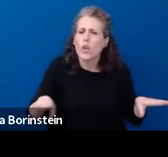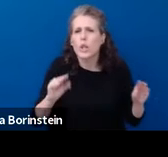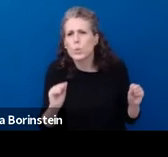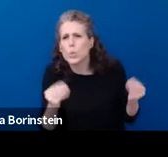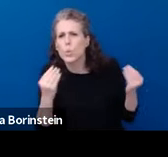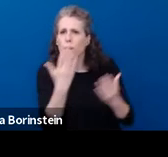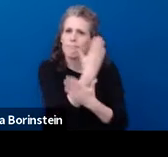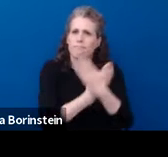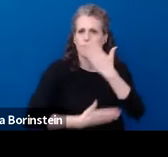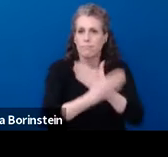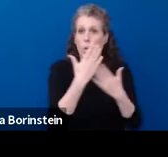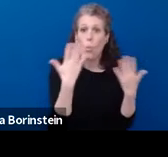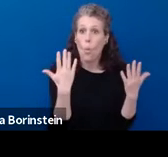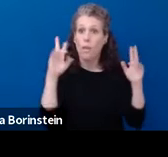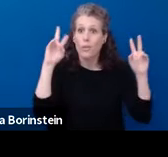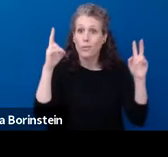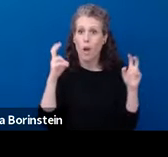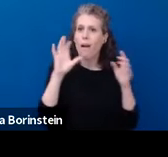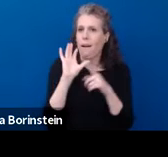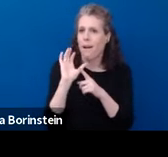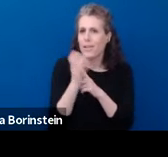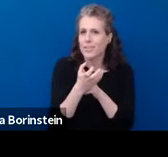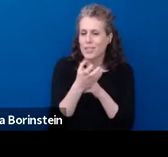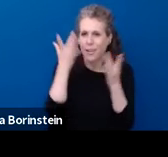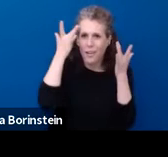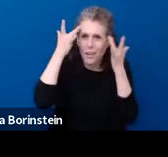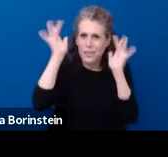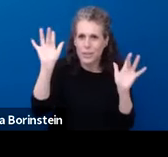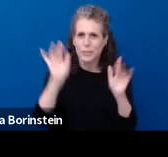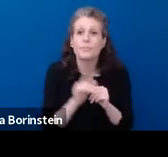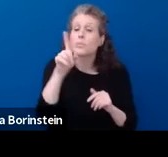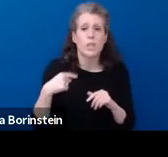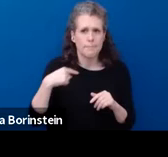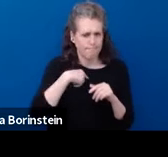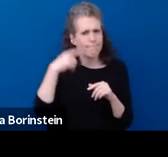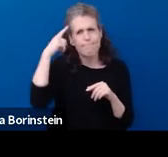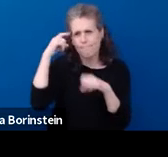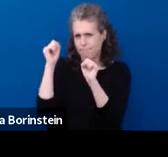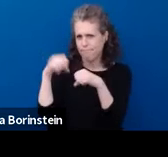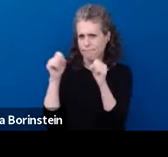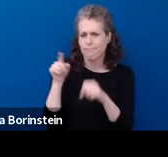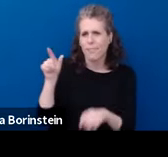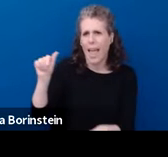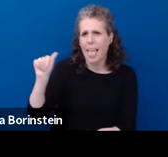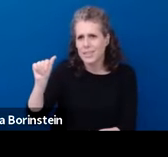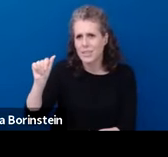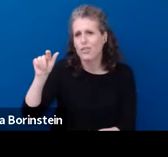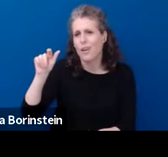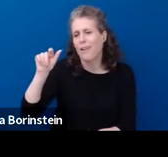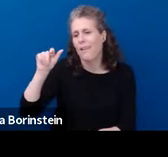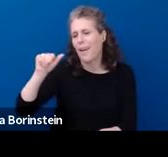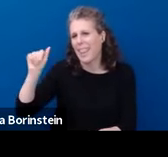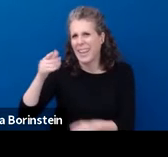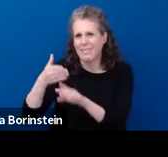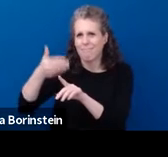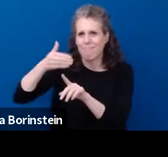with culture. And I do agree with Alexandra and Anneli, I think it